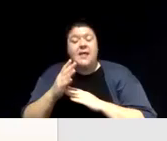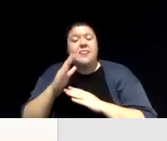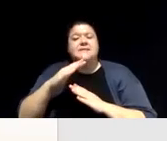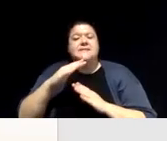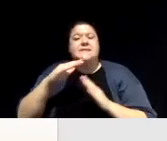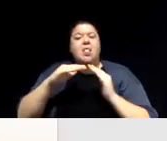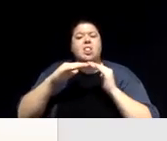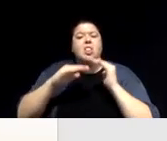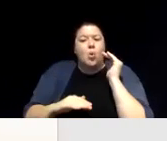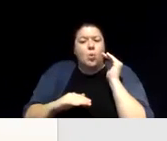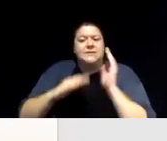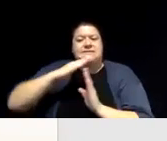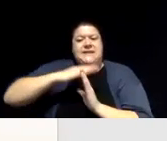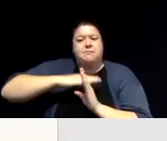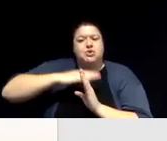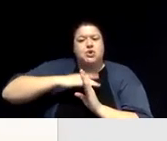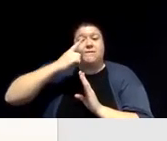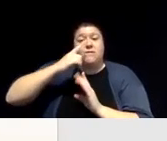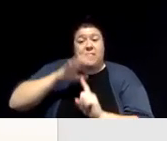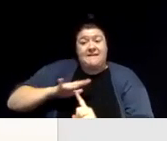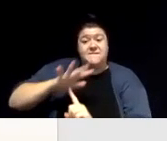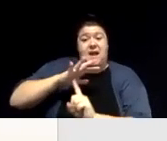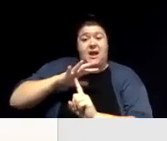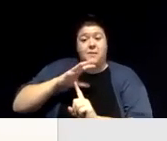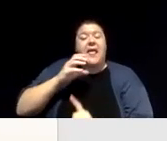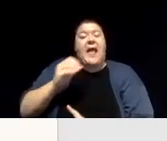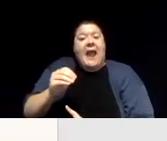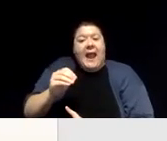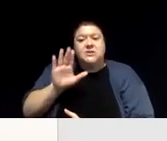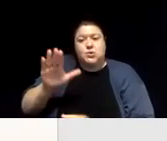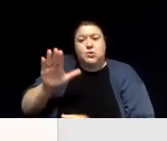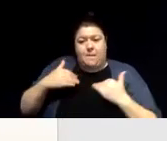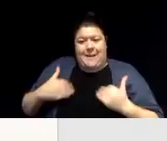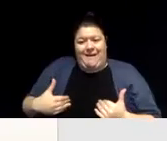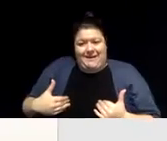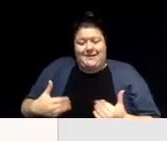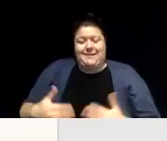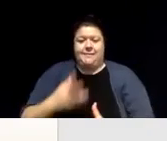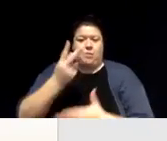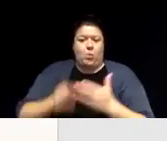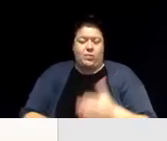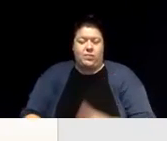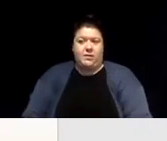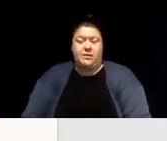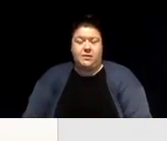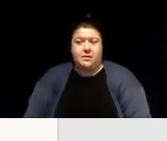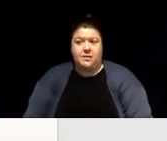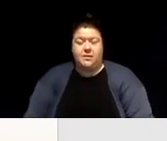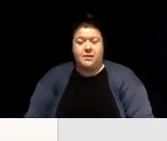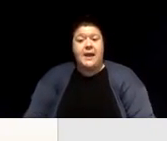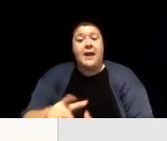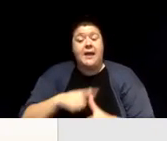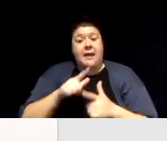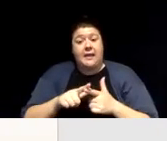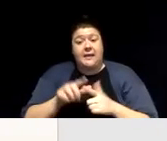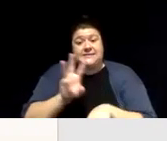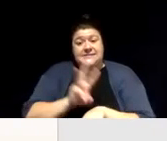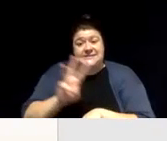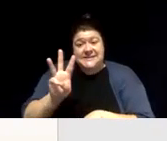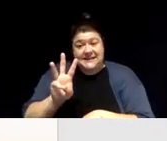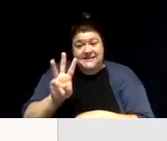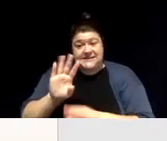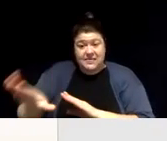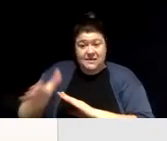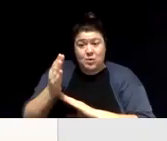for the environment, but it's also your lowest body temperature. Okay. And then at 6 o'clock, your body starts